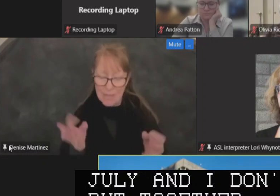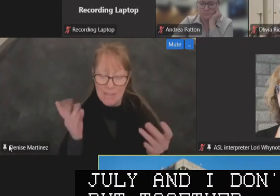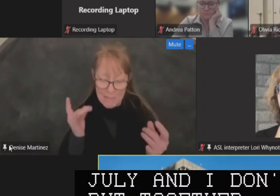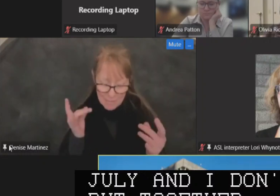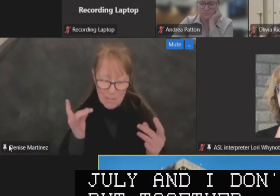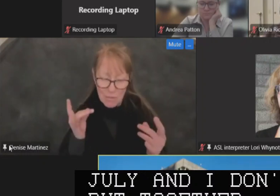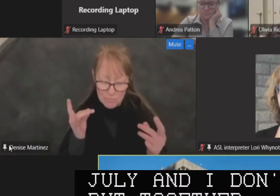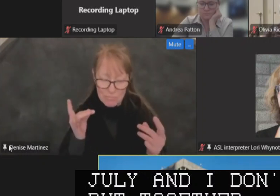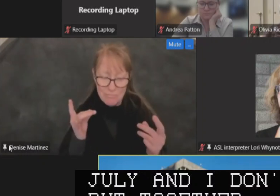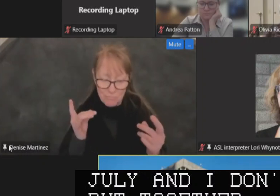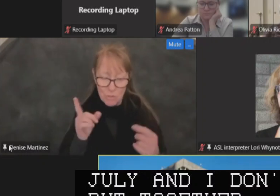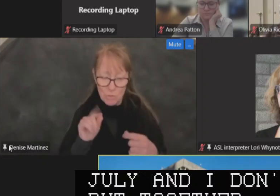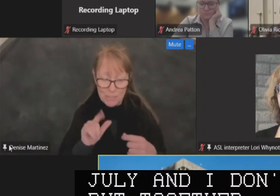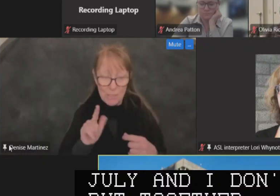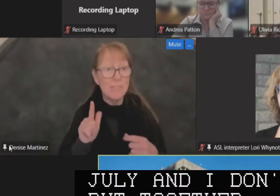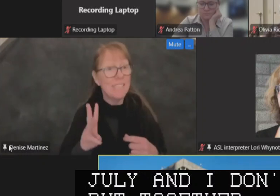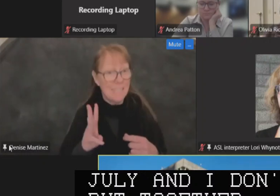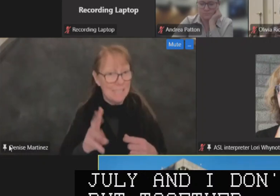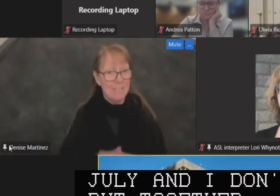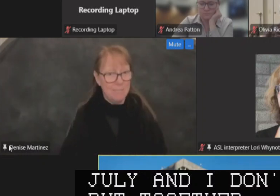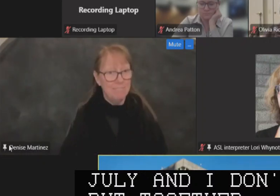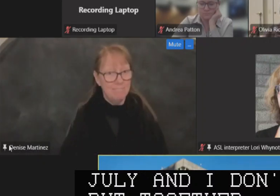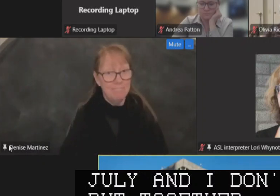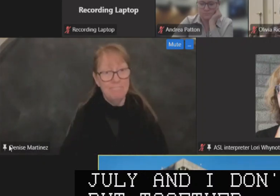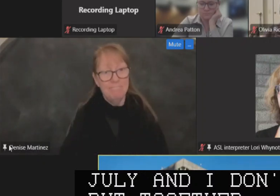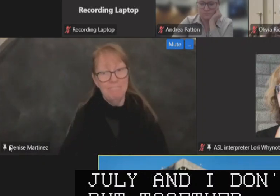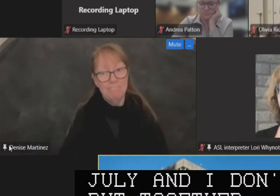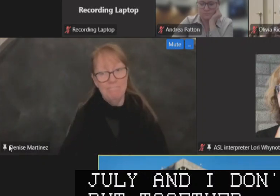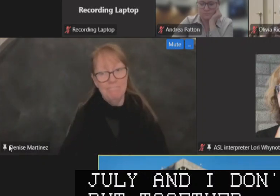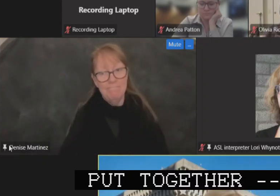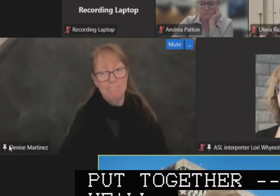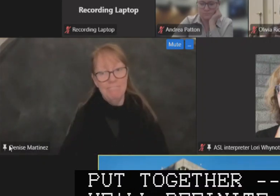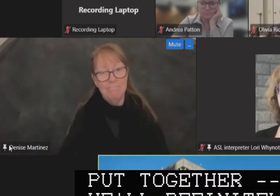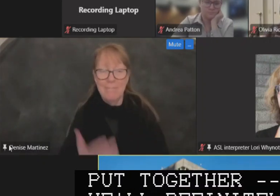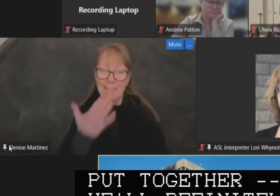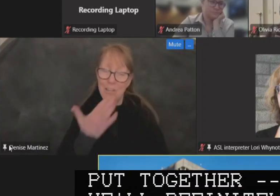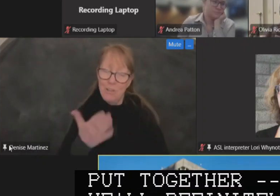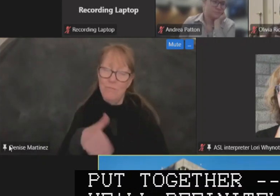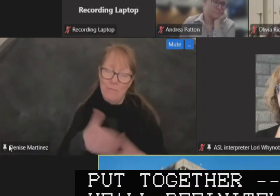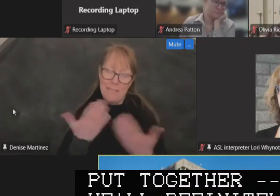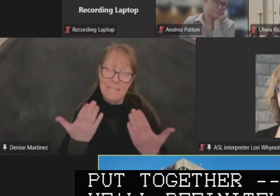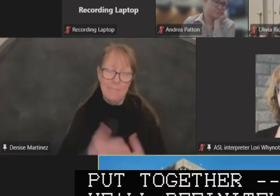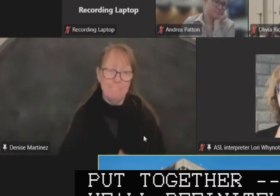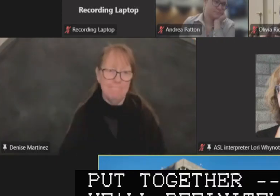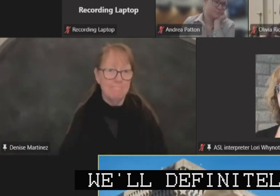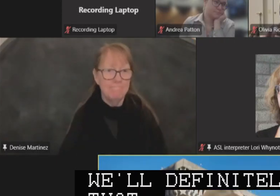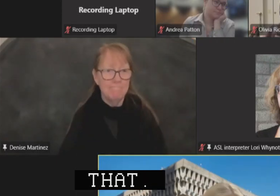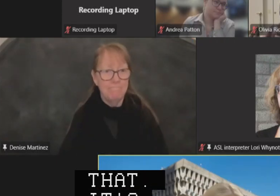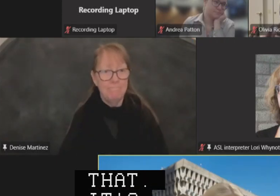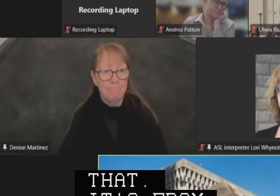for 2026. So thank you for raising it.